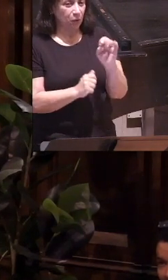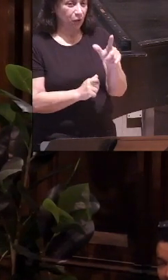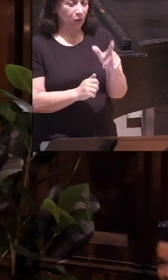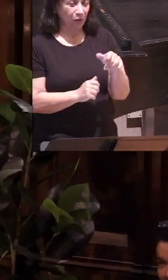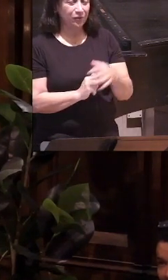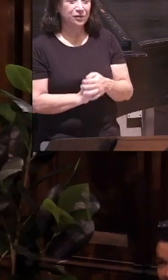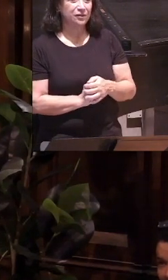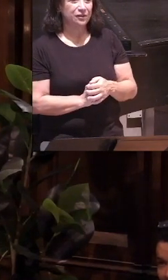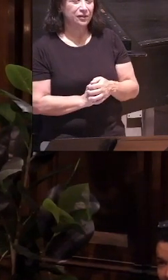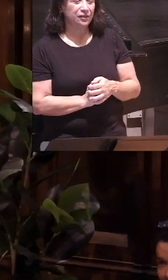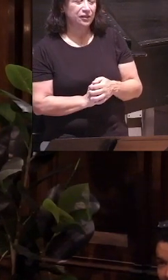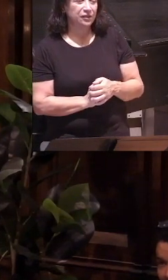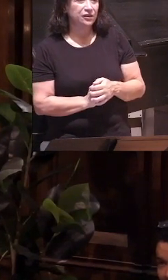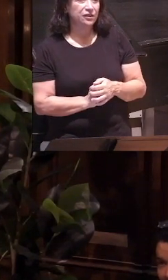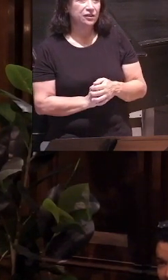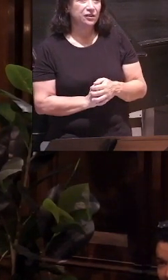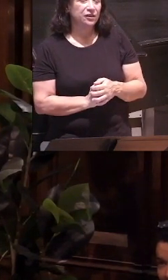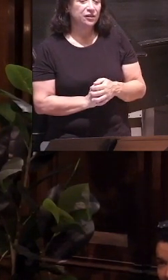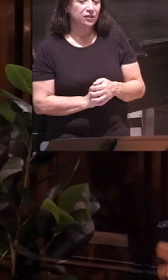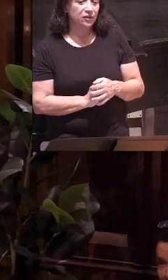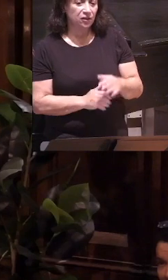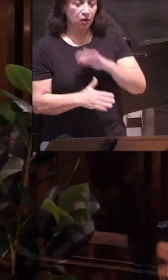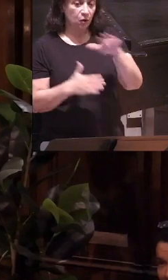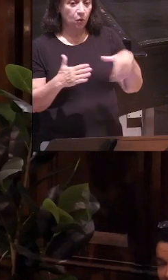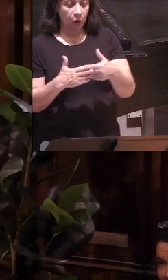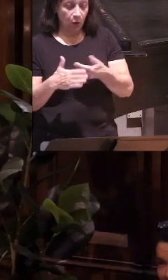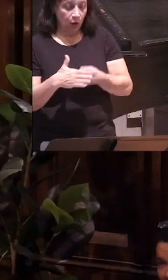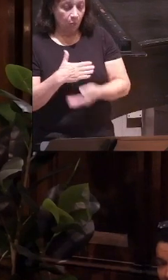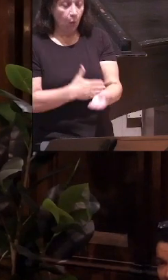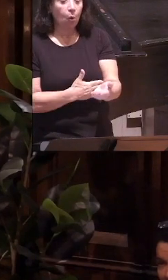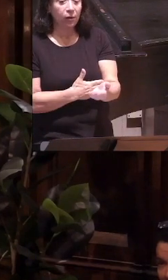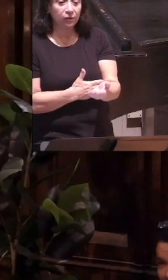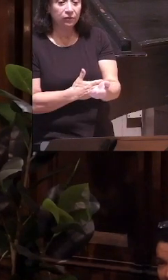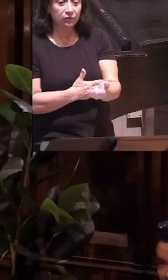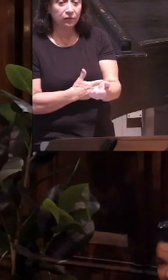Exum. We all got born,